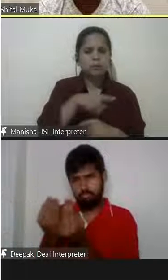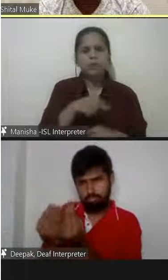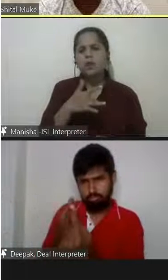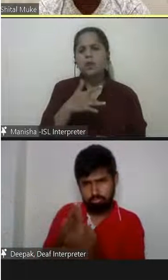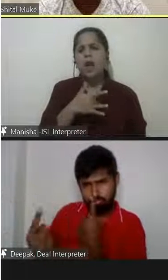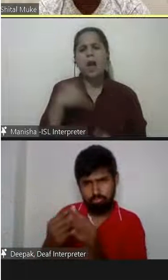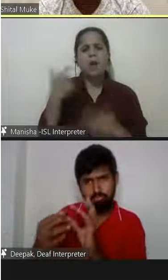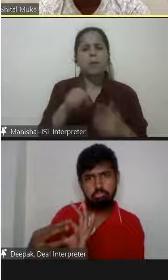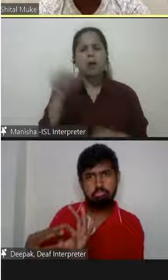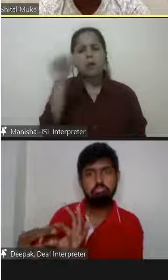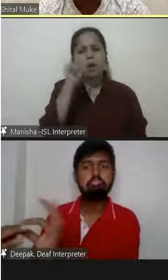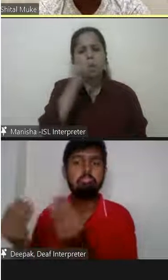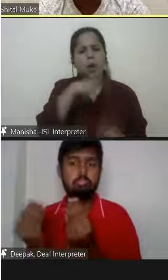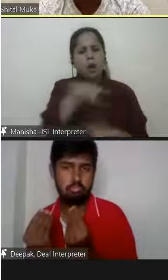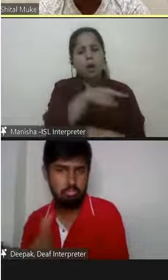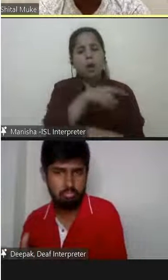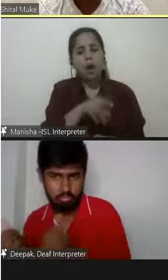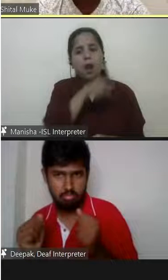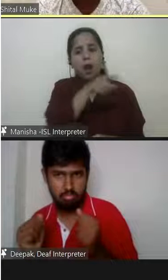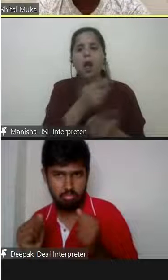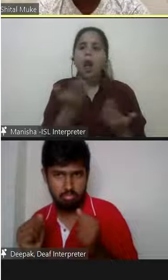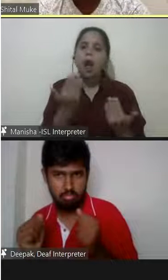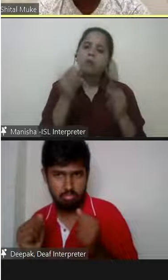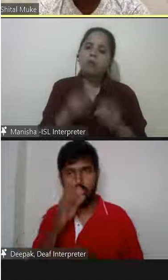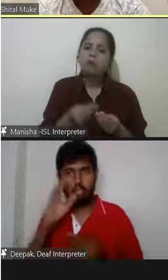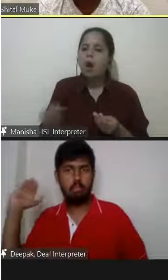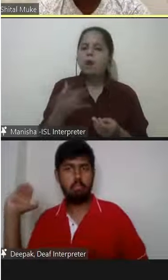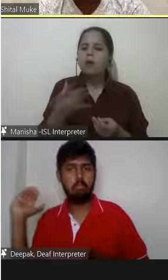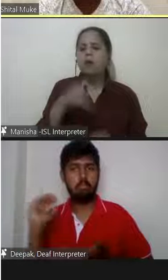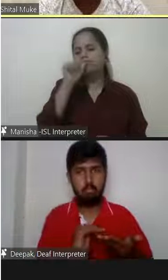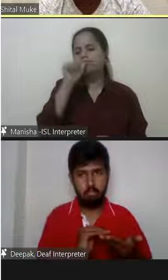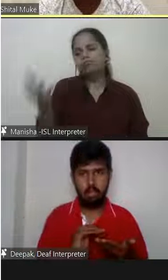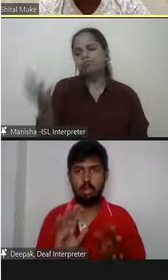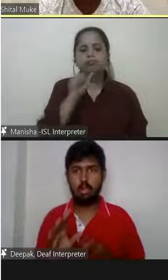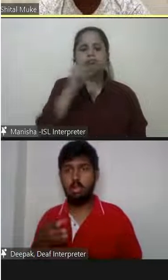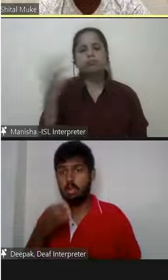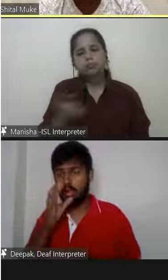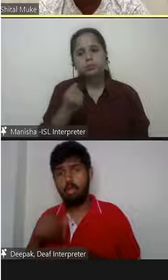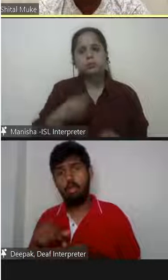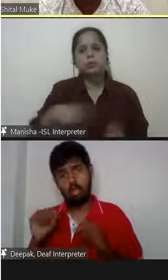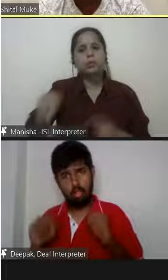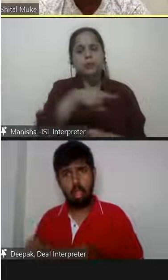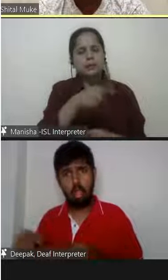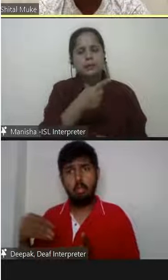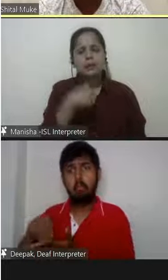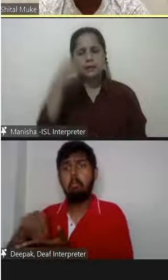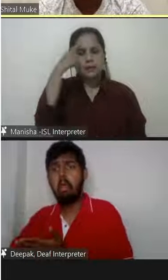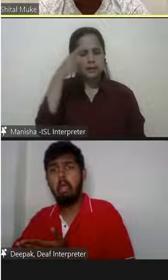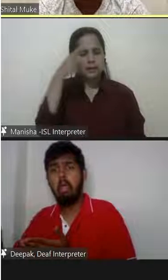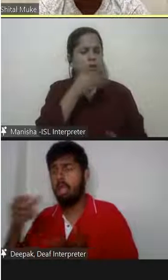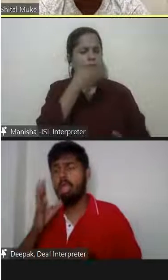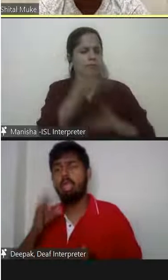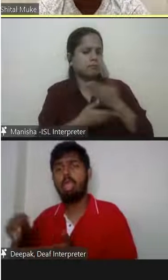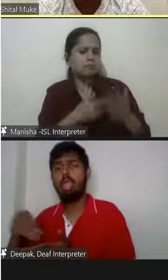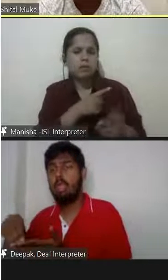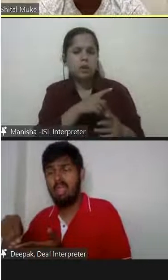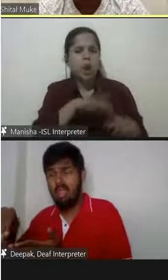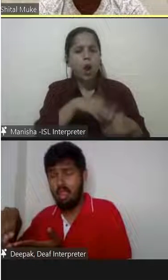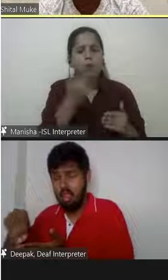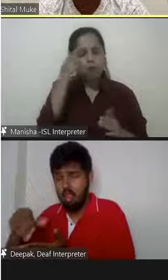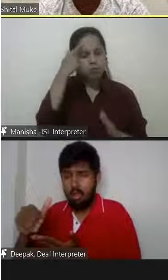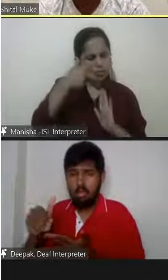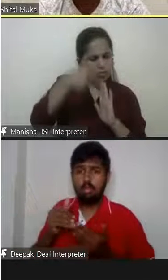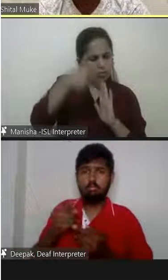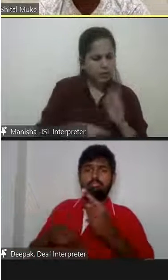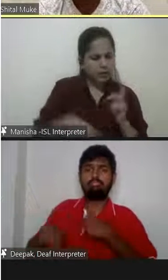was available in the facilities, was helpful to reduce the symptoms of the depression, as well